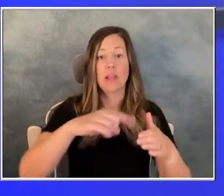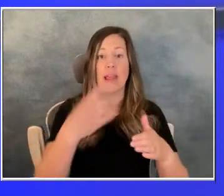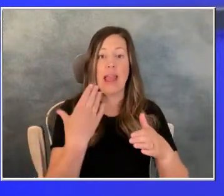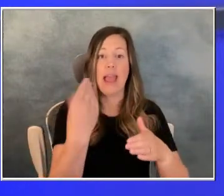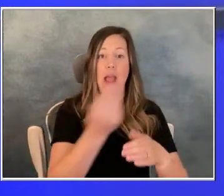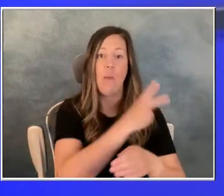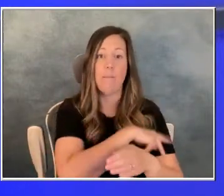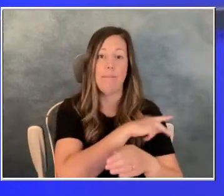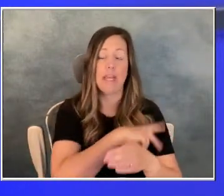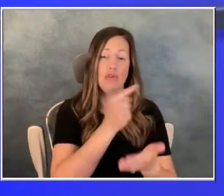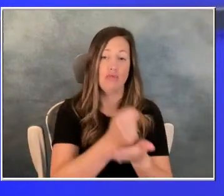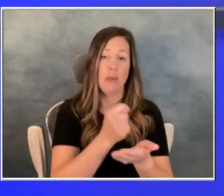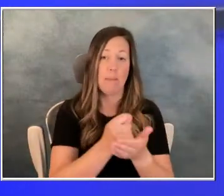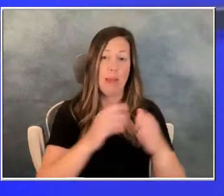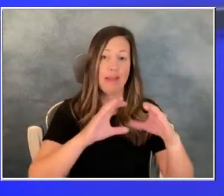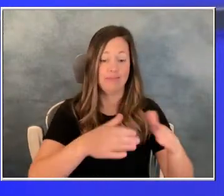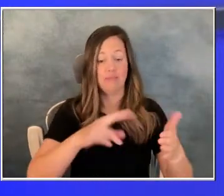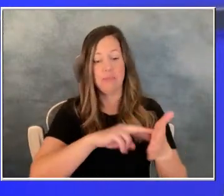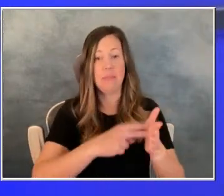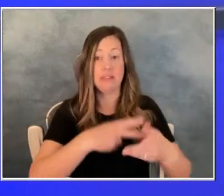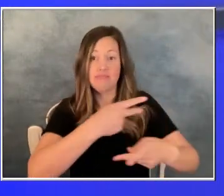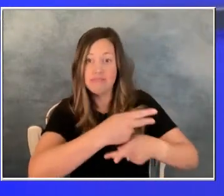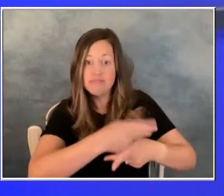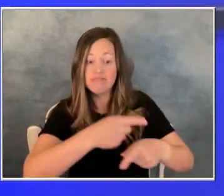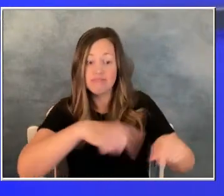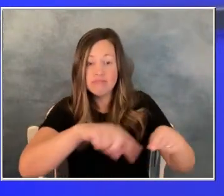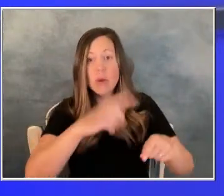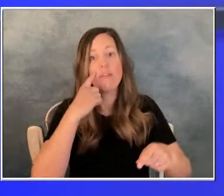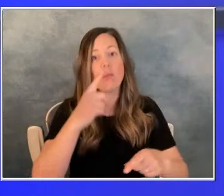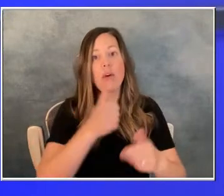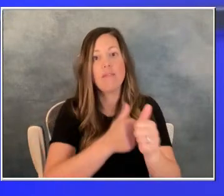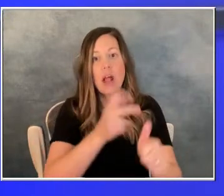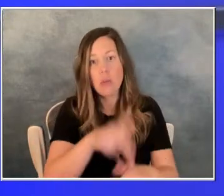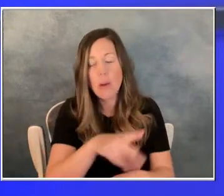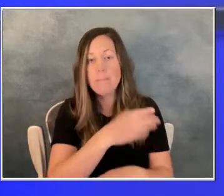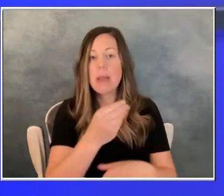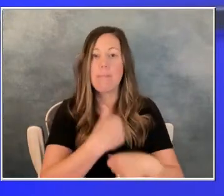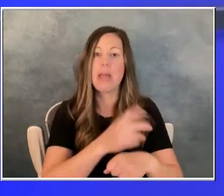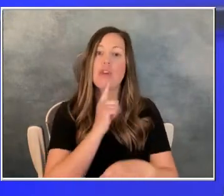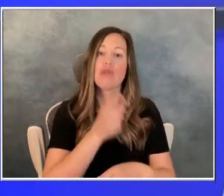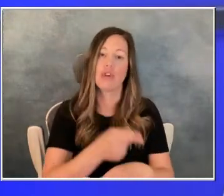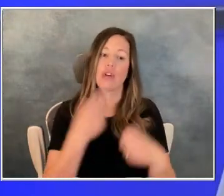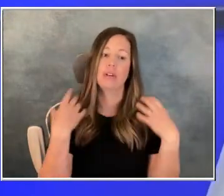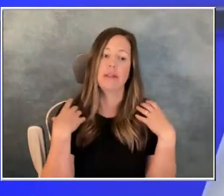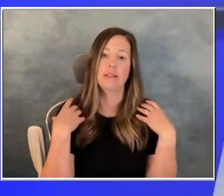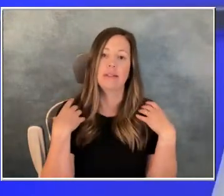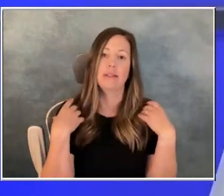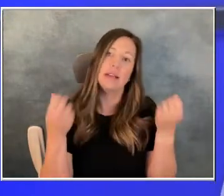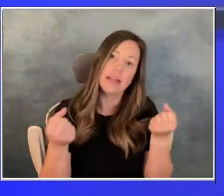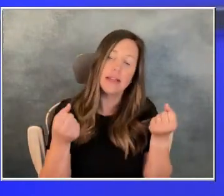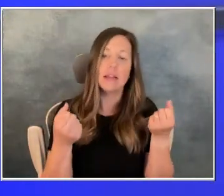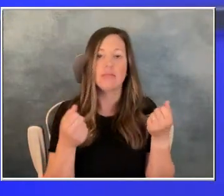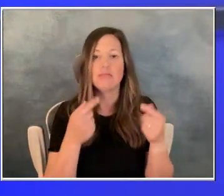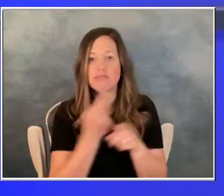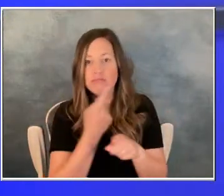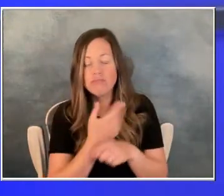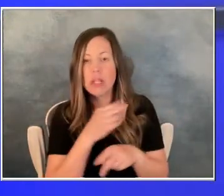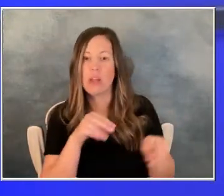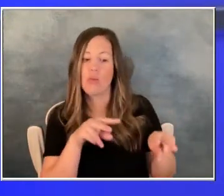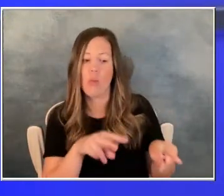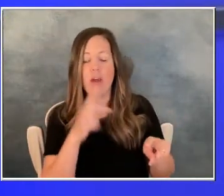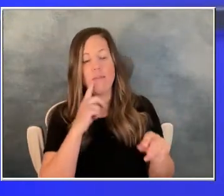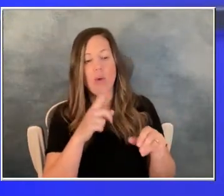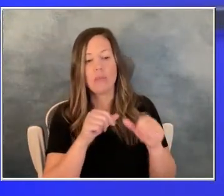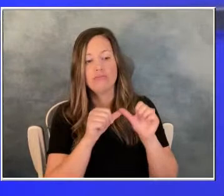allows for these patients to be cared for follow-up and make sure that they are kind of watched for a longer period of time, when they don't